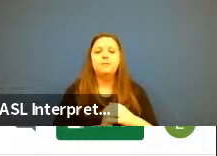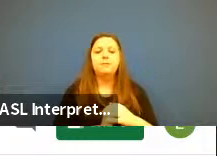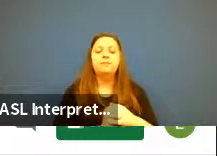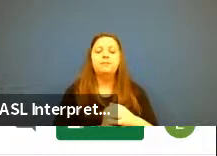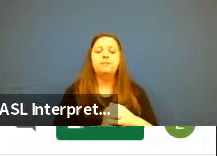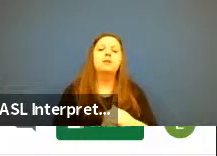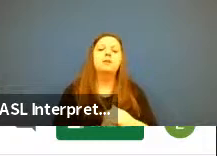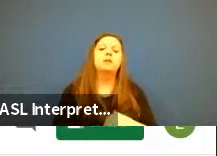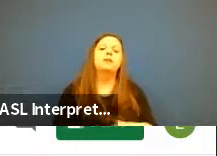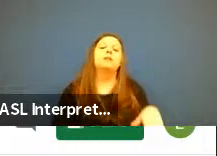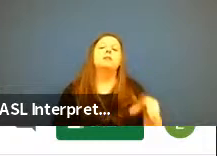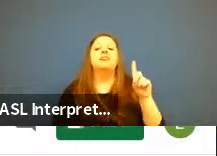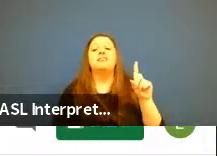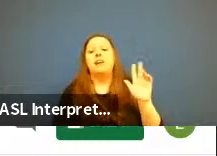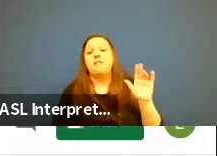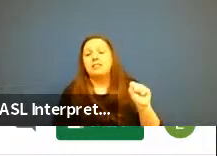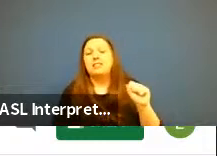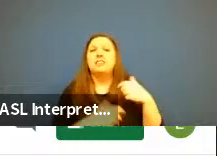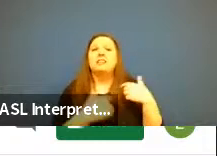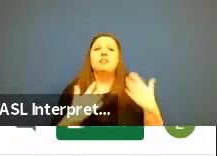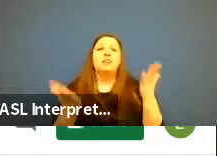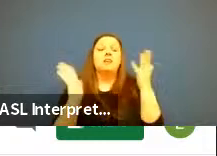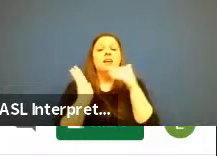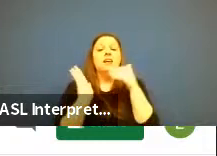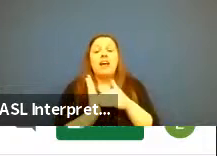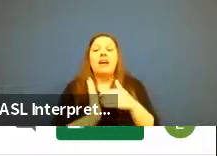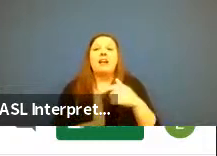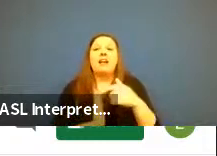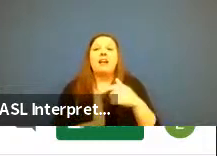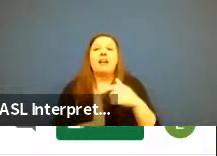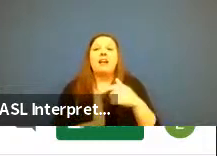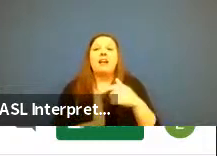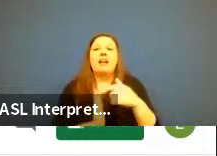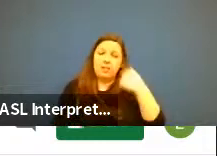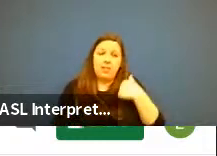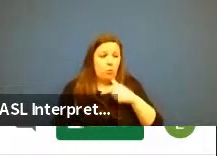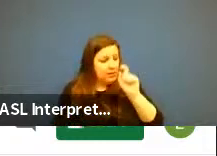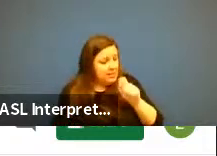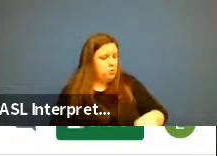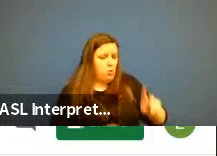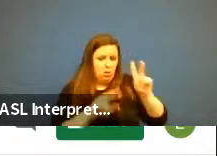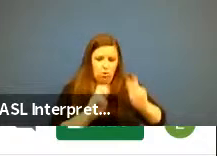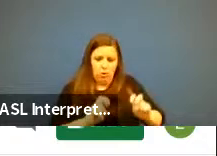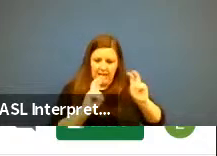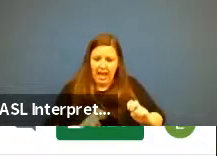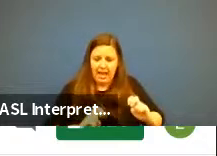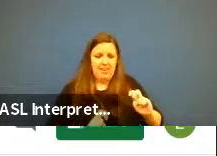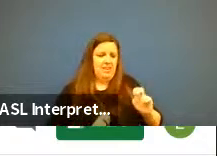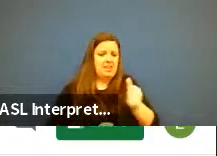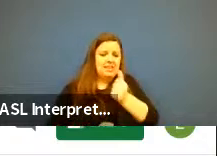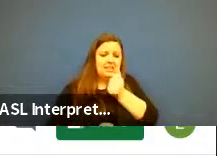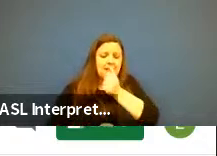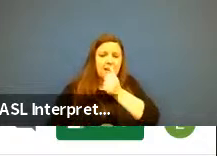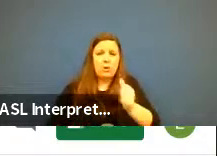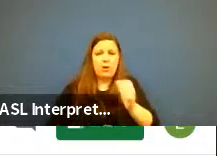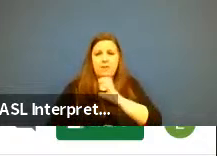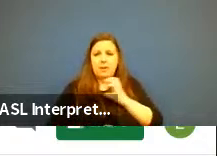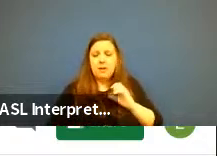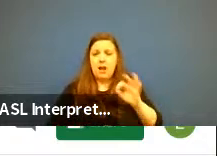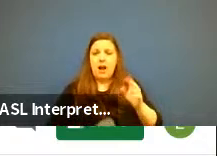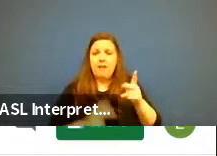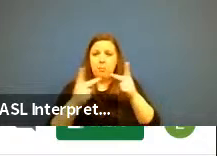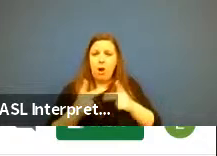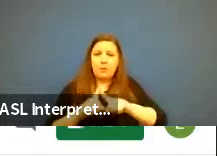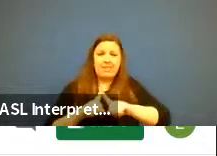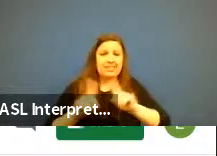Again, I do think that we need to look at the executive committee of property differently,